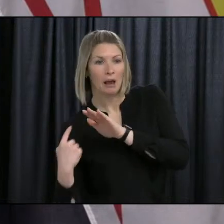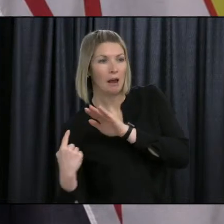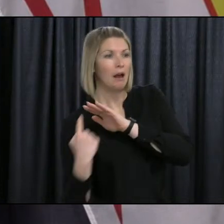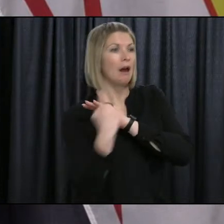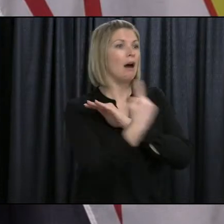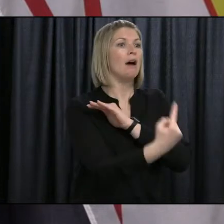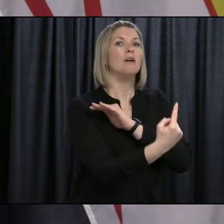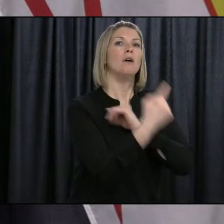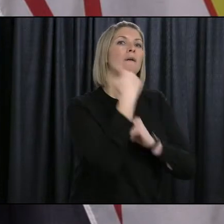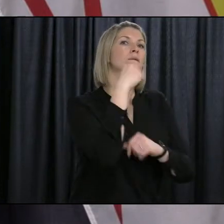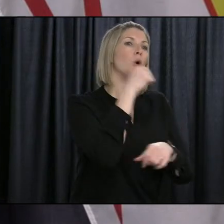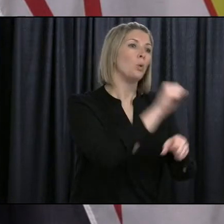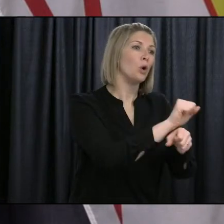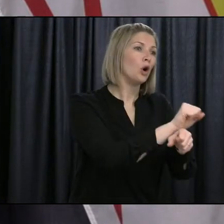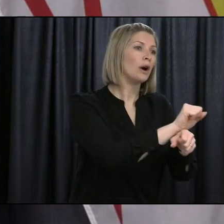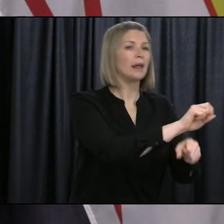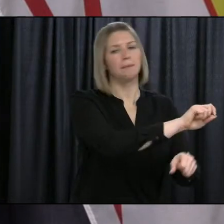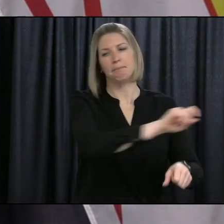essential work.